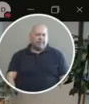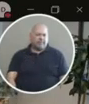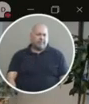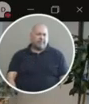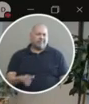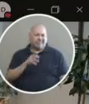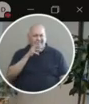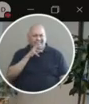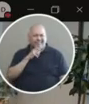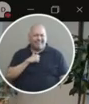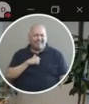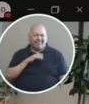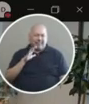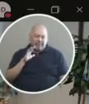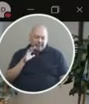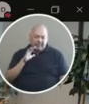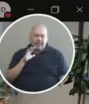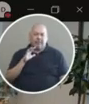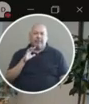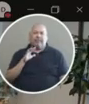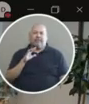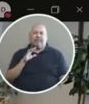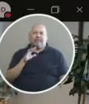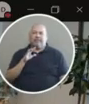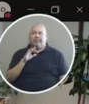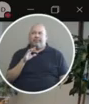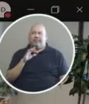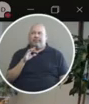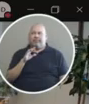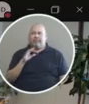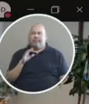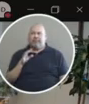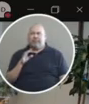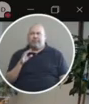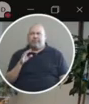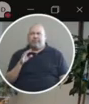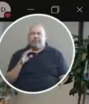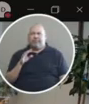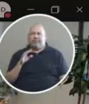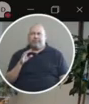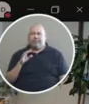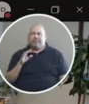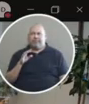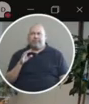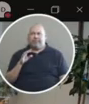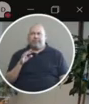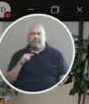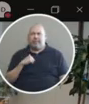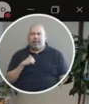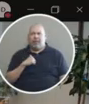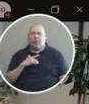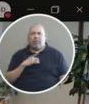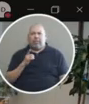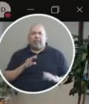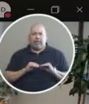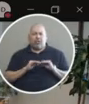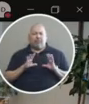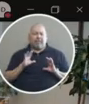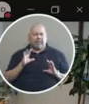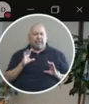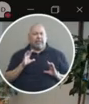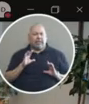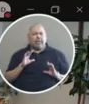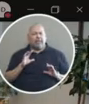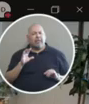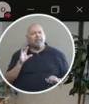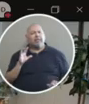Okay, sorry about that. I don't have a stat, so it's all over the place. I would just like clarification from